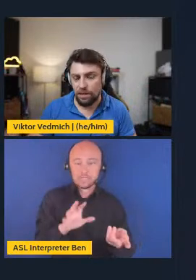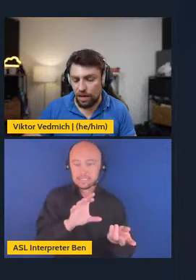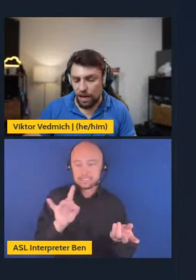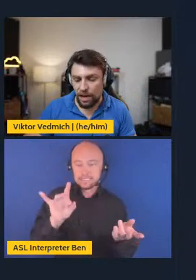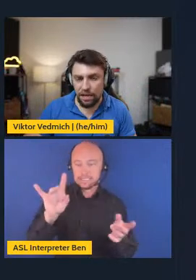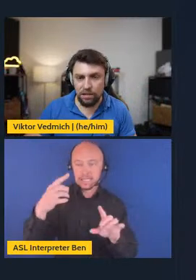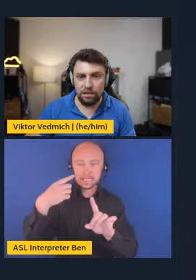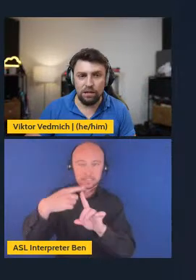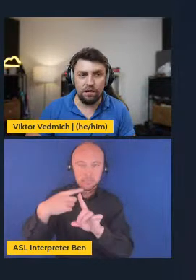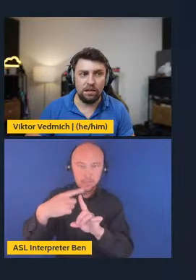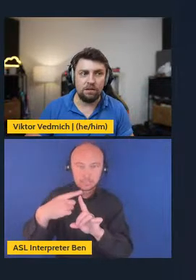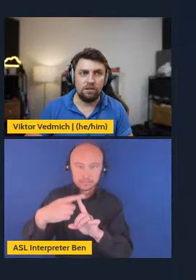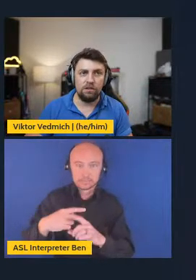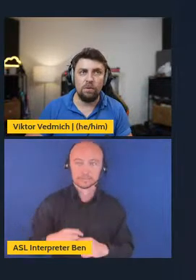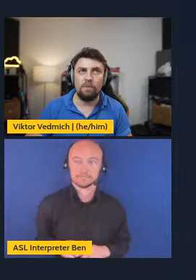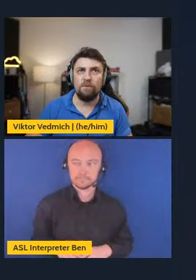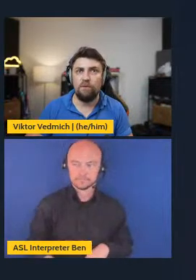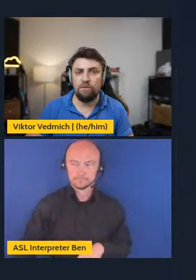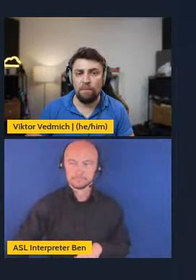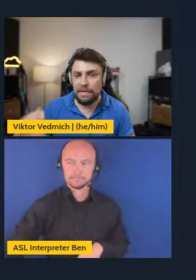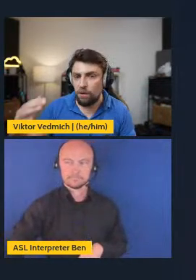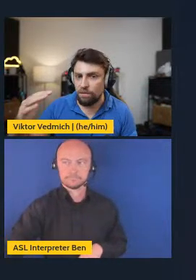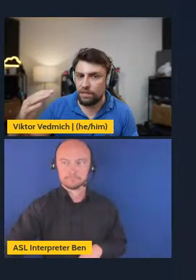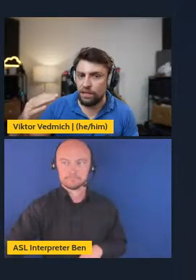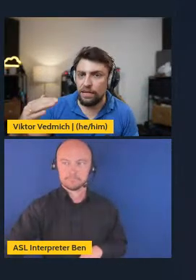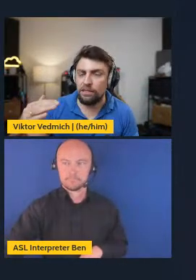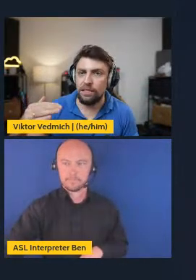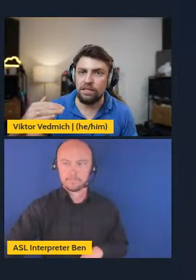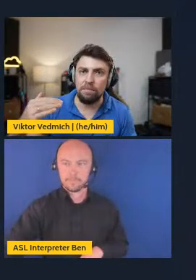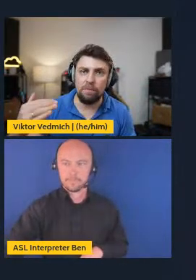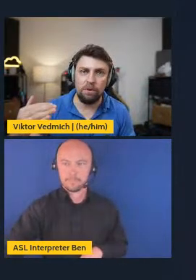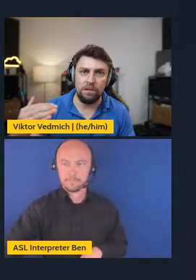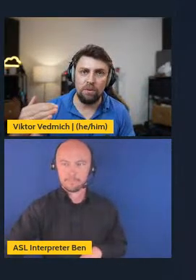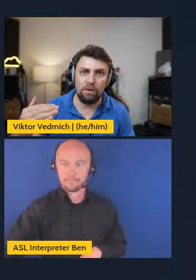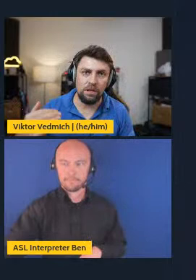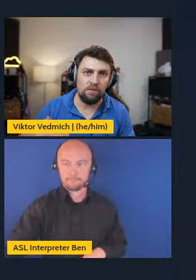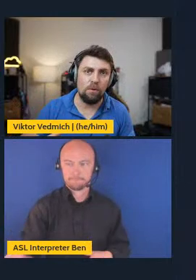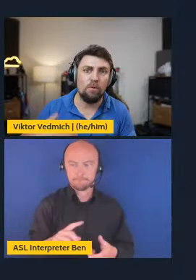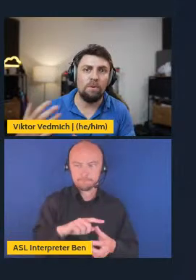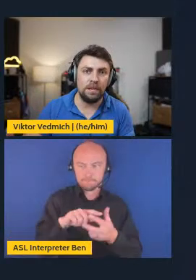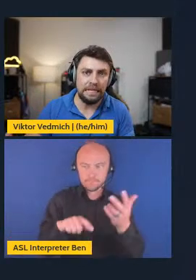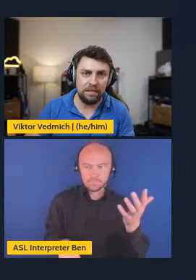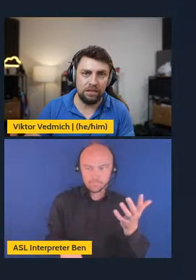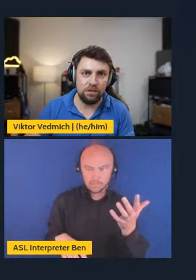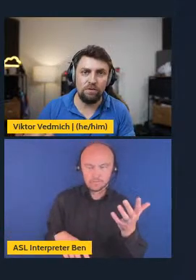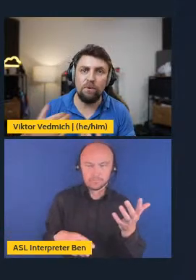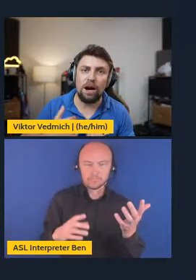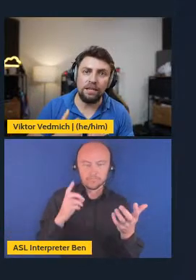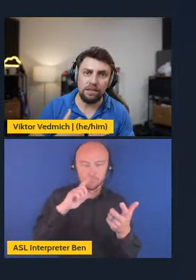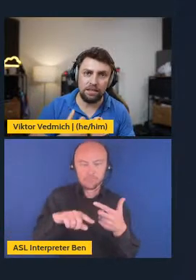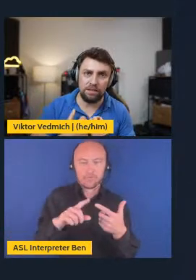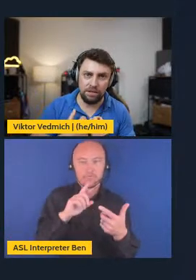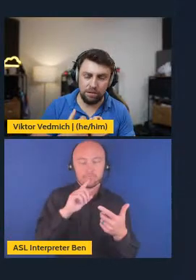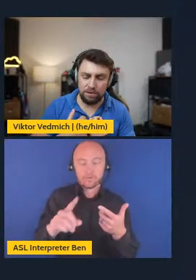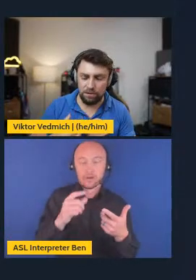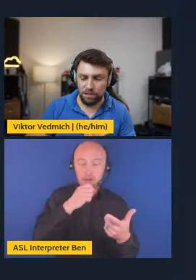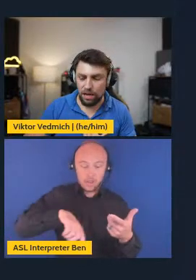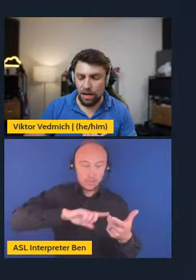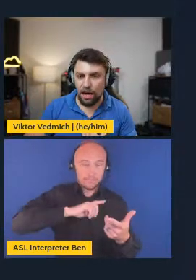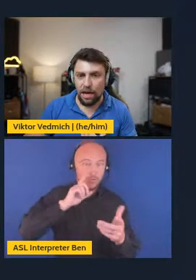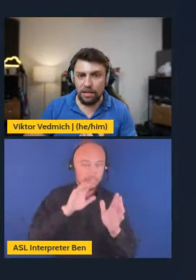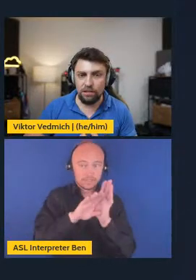plus. And, many of these lines is important only for Kubernetes, not for us as